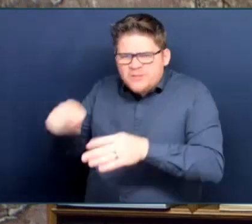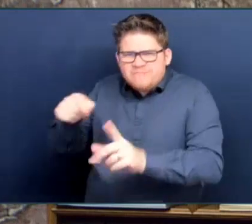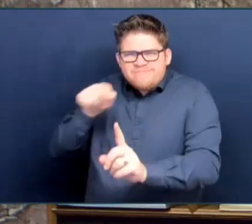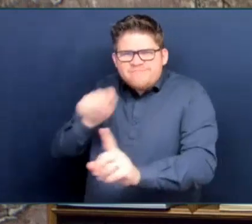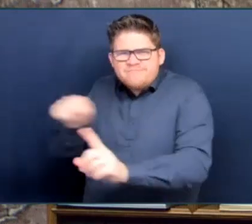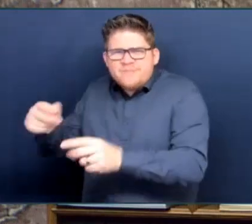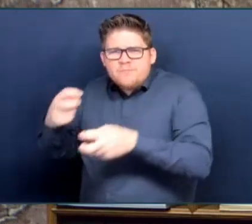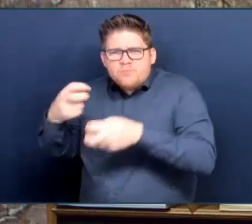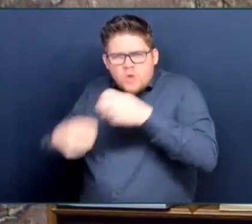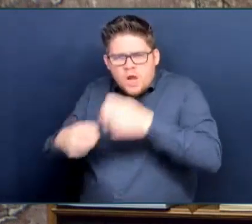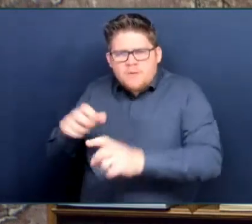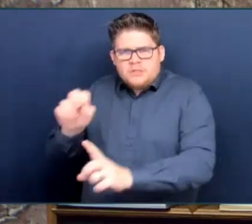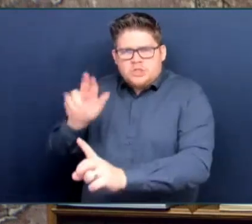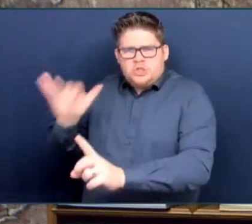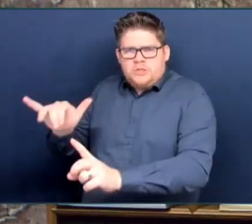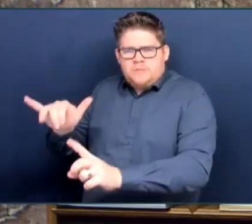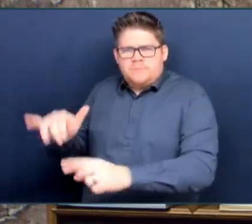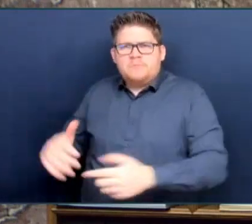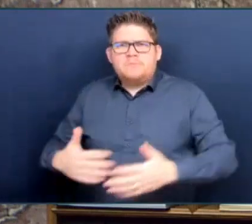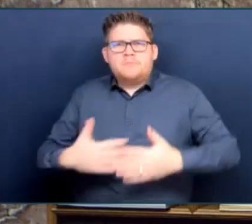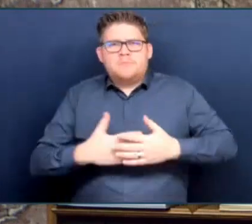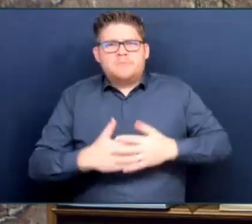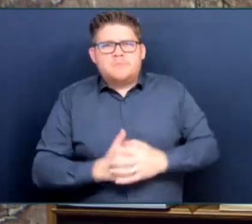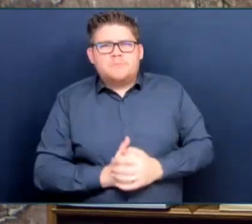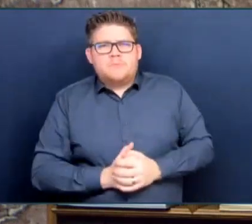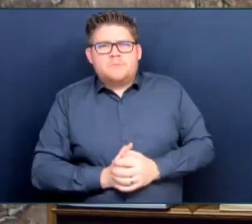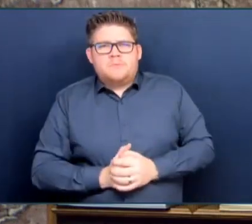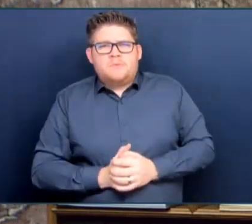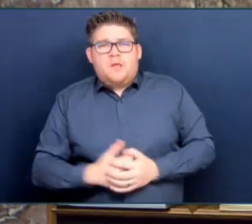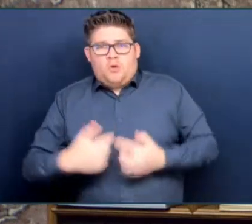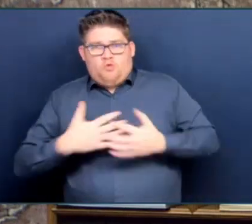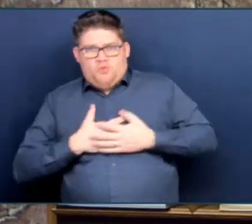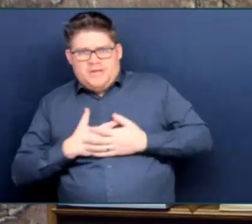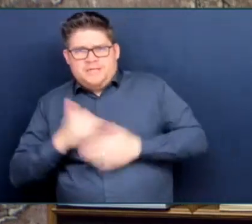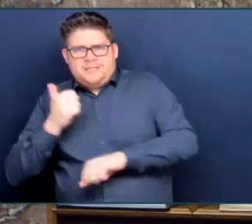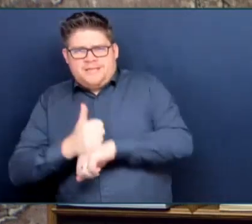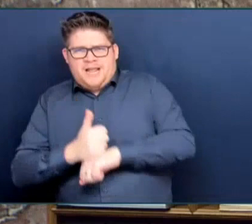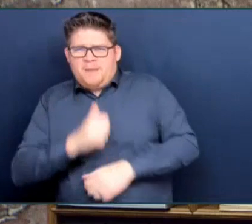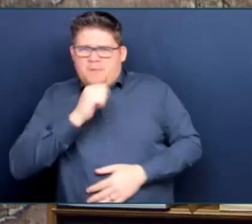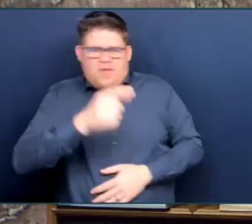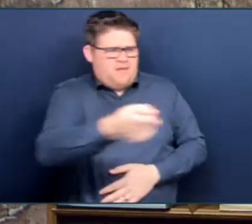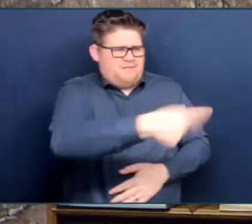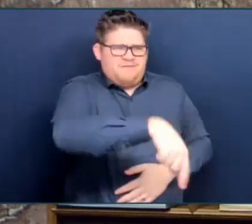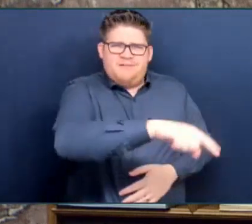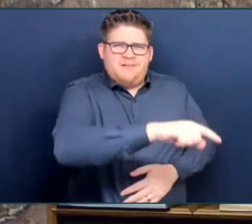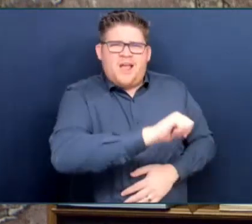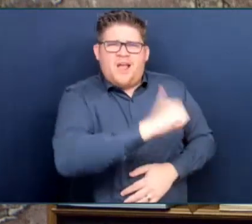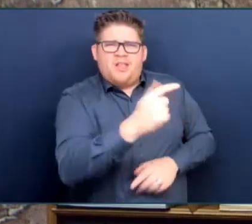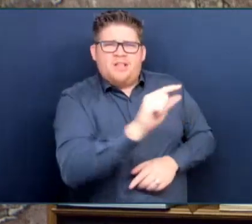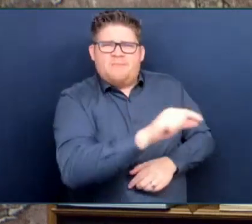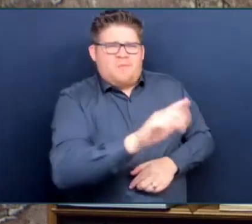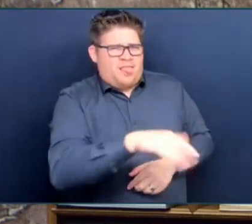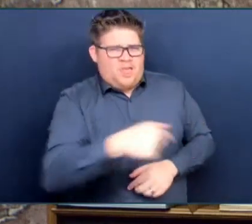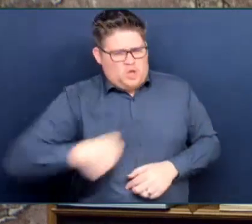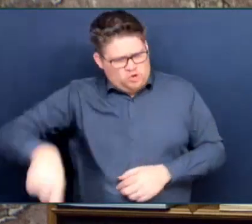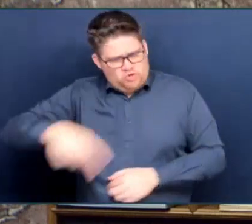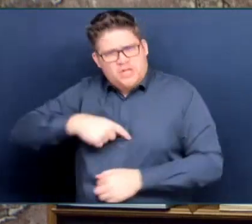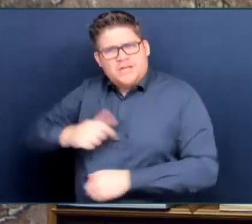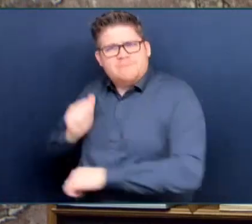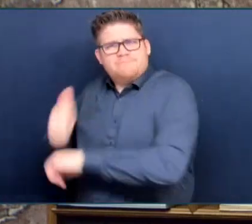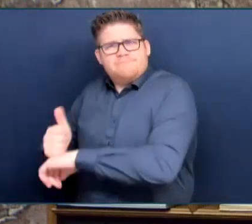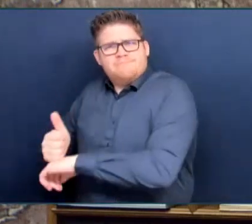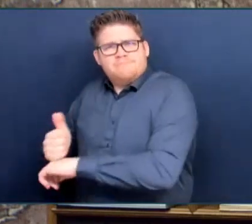them when they sat on this side of the House. And what I want to tell this House, Honourable Speaker, that the success of that program has resulted in more than